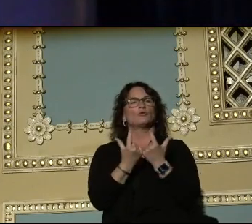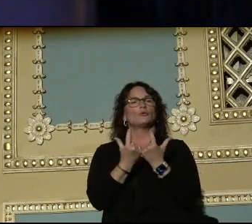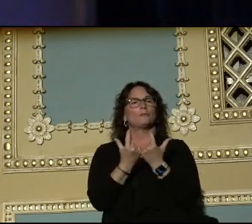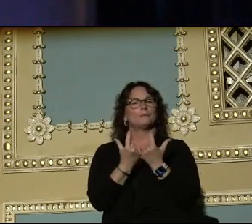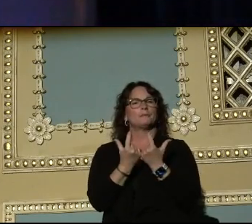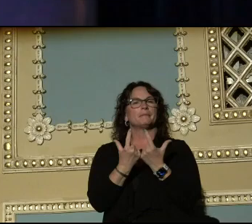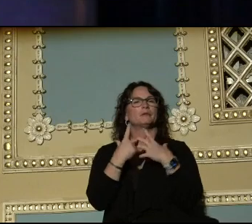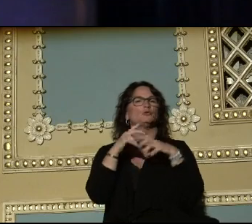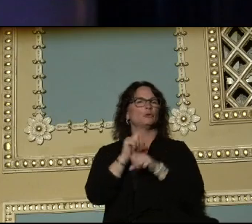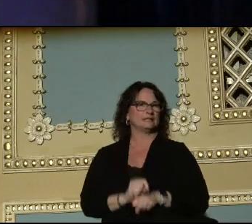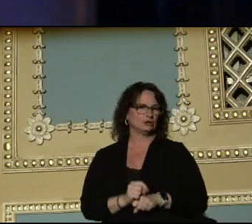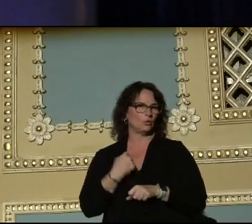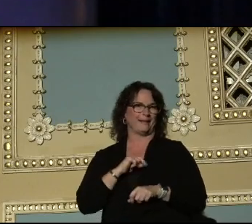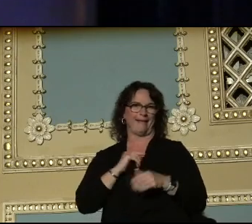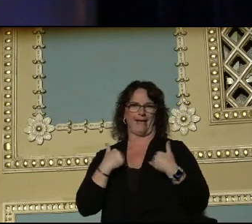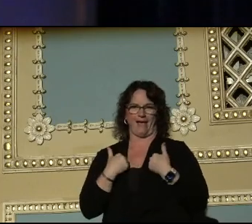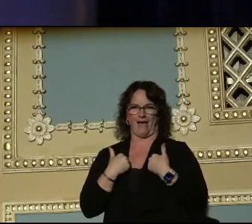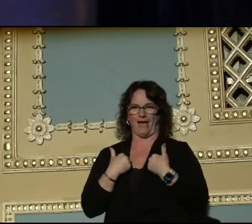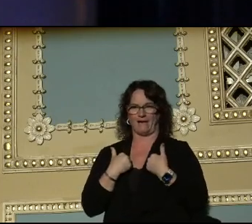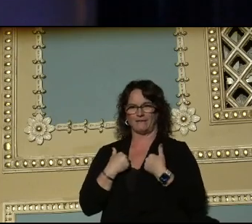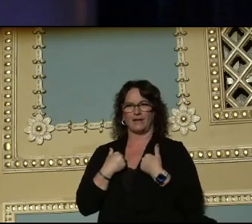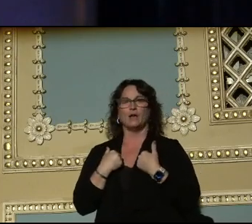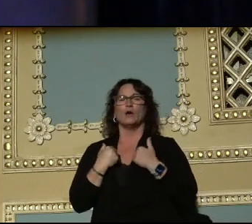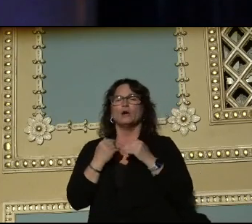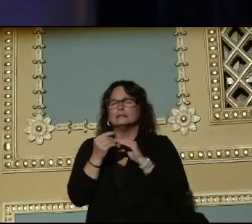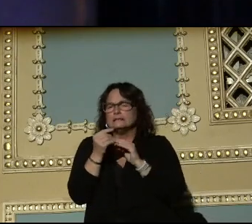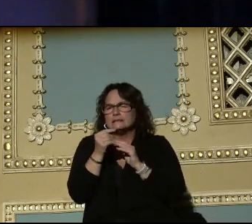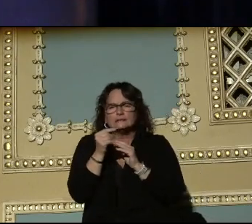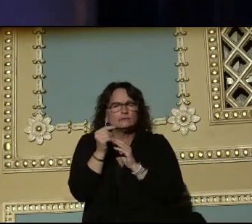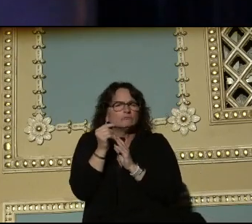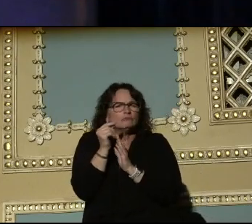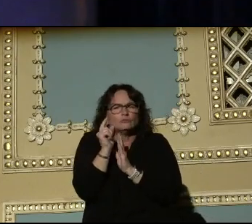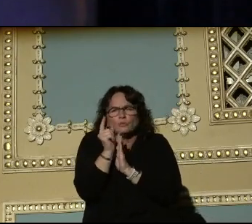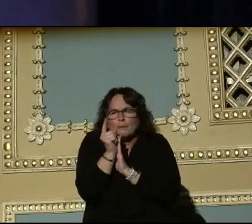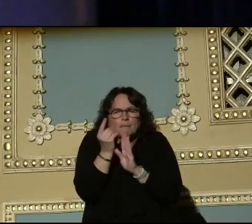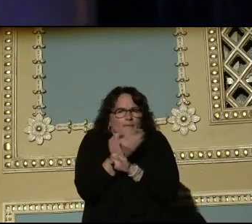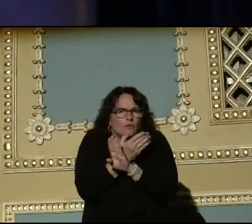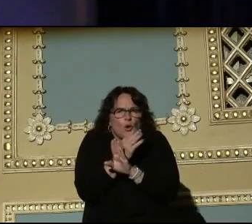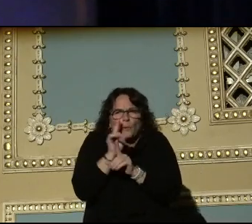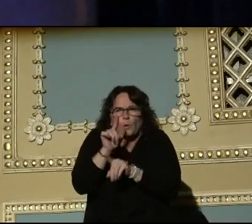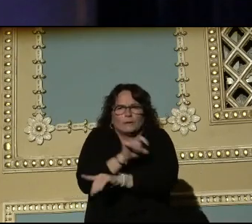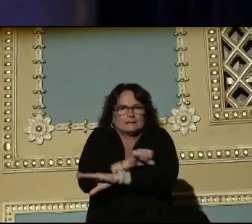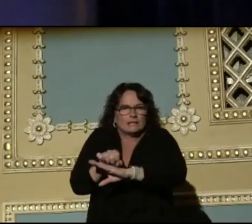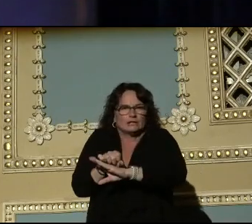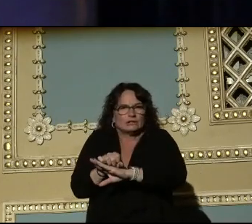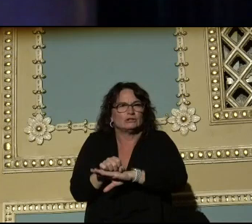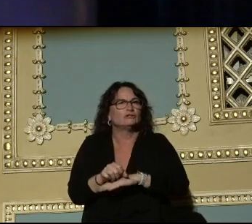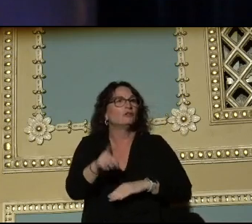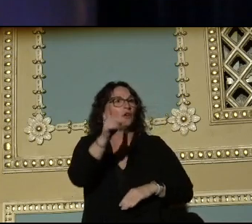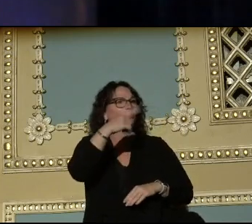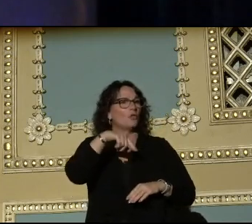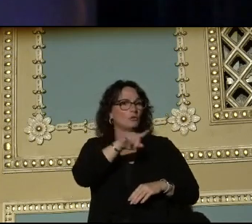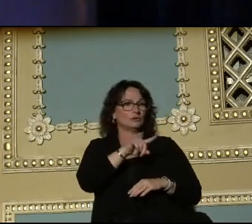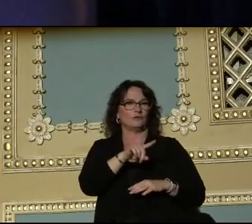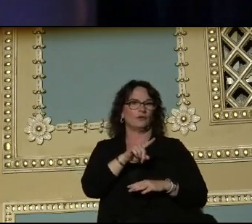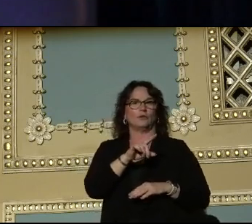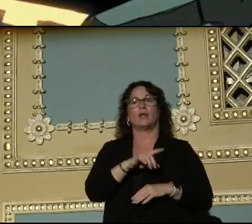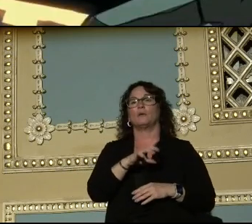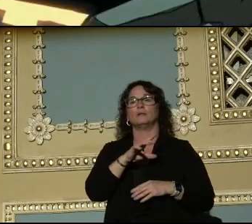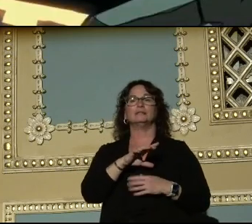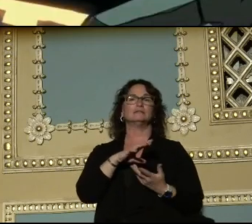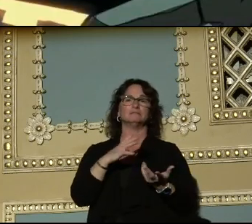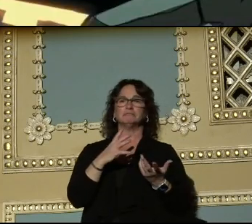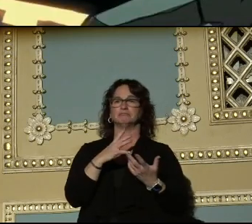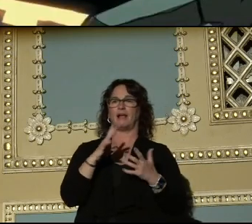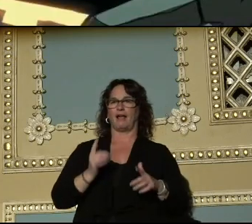backstage just seconds before we come on stage each year. For those of you that were teens or preteens in the late 70s, there was a Saturday morning cartoon called The